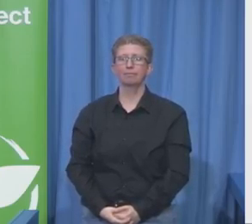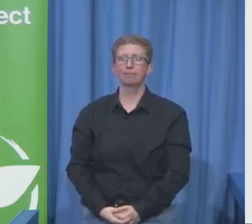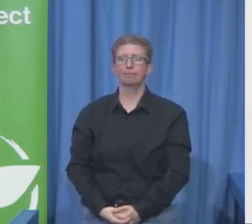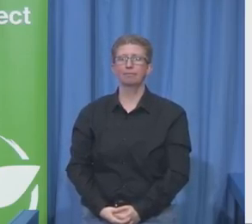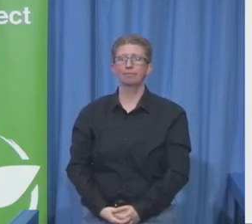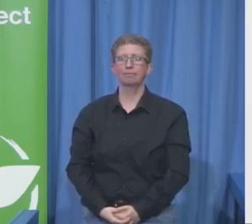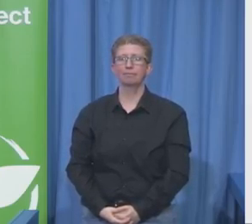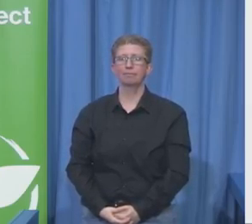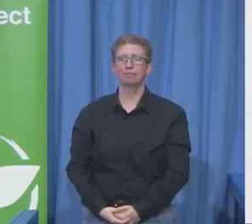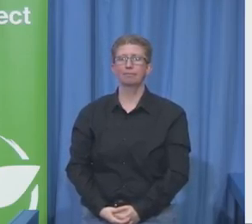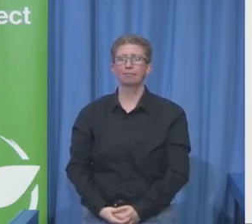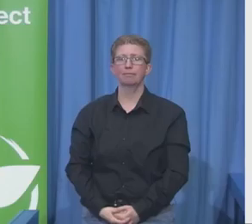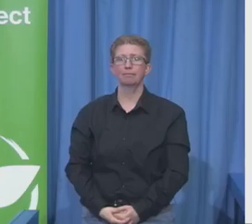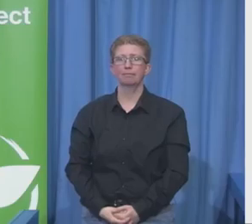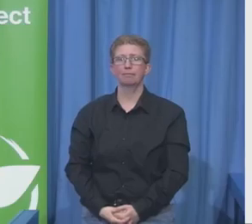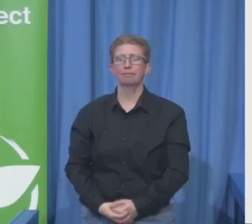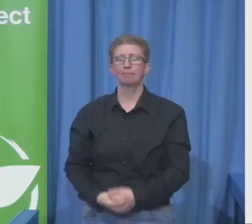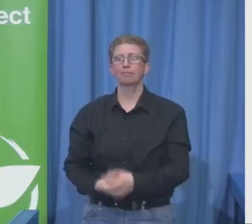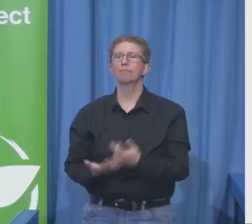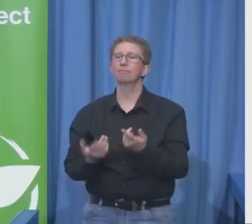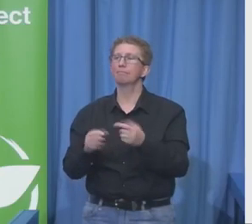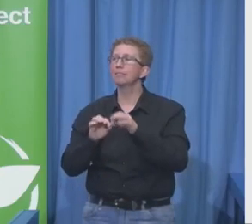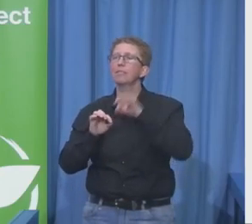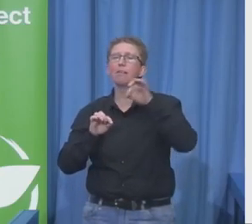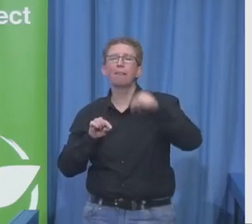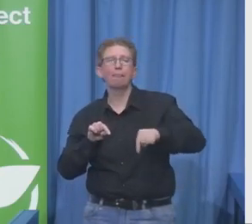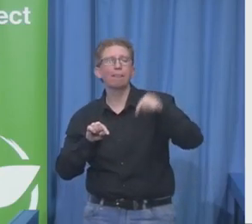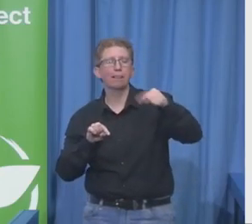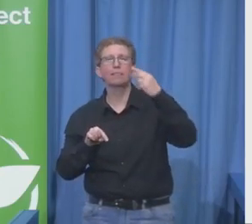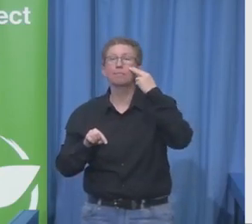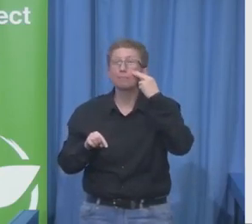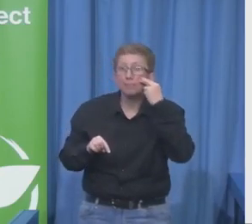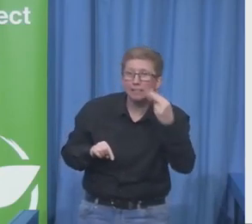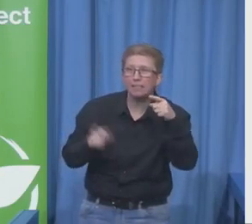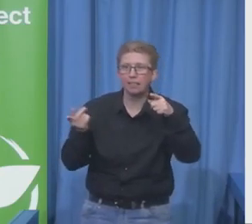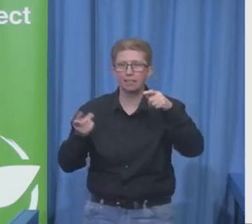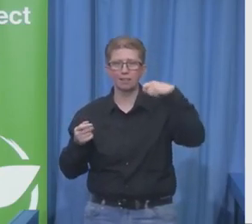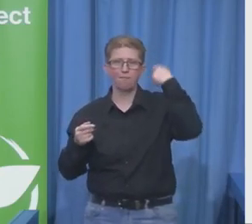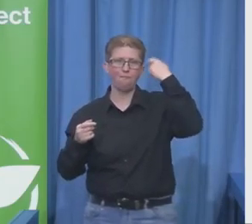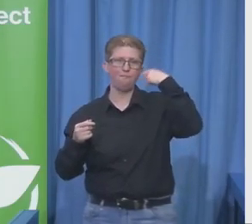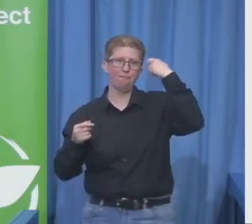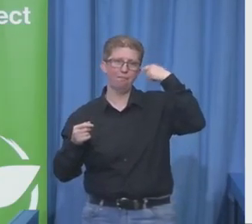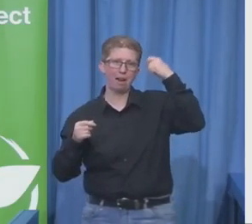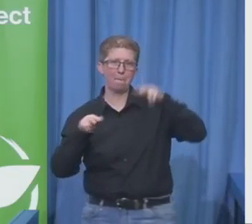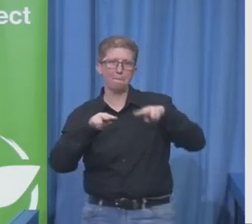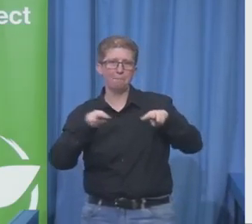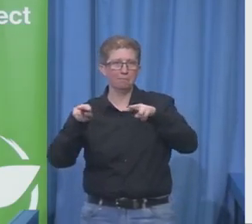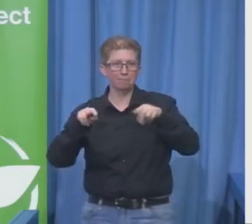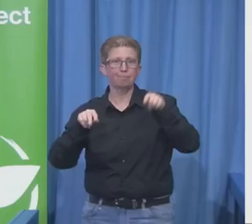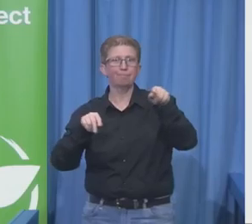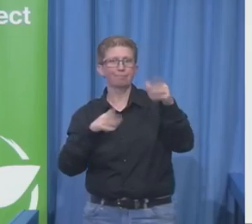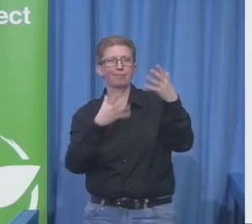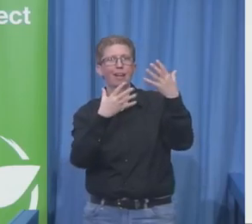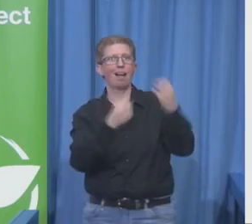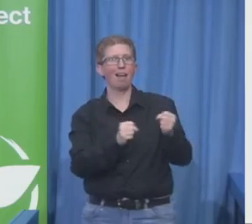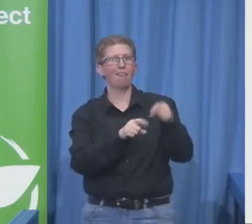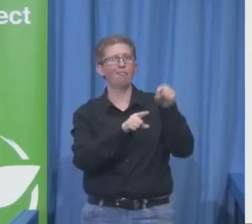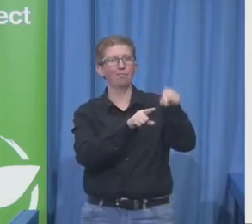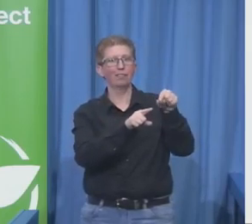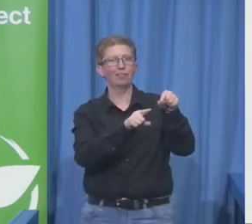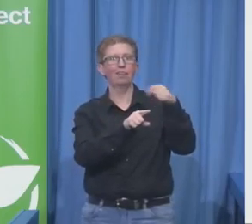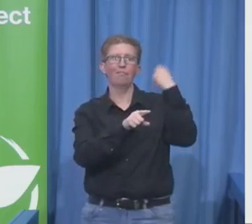Thank you. Who would like to take that question? Nadine? So there are best practices today specifically around